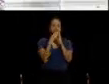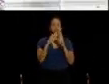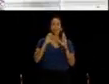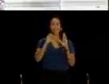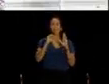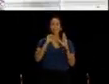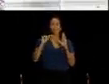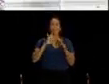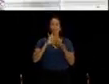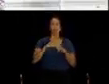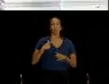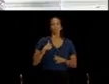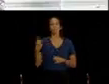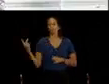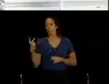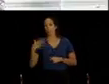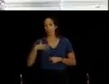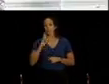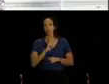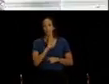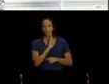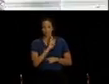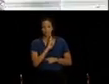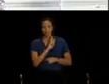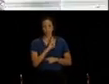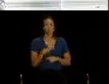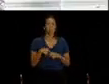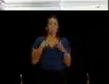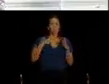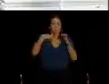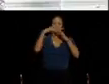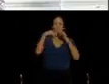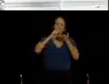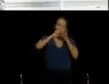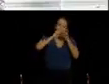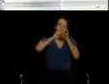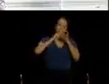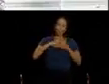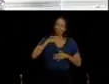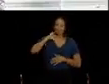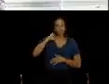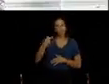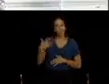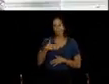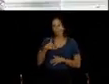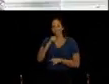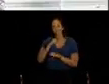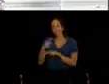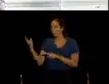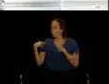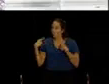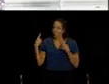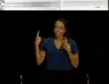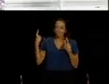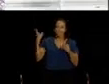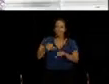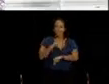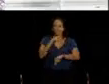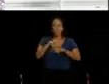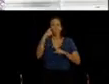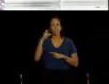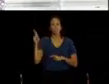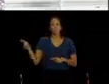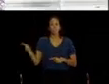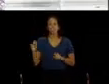sister, and about how I was jealous of her for so long because she lives in a non-disabled